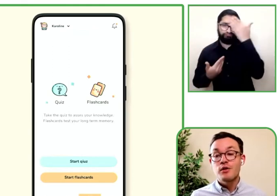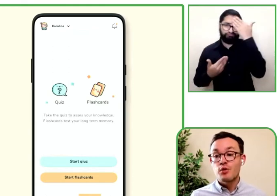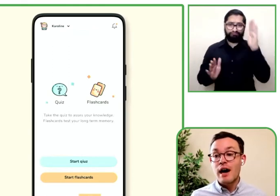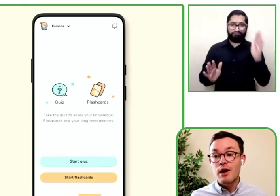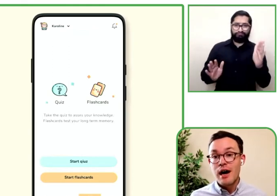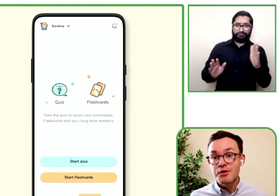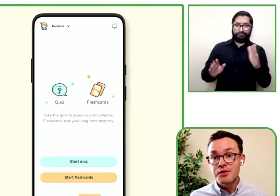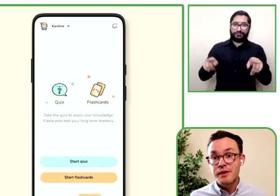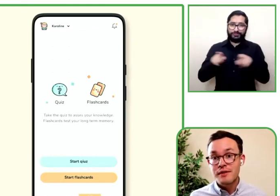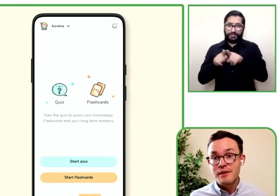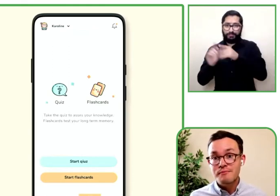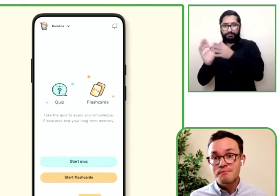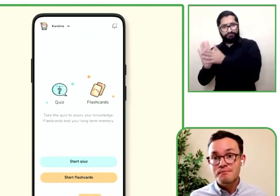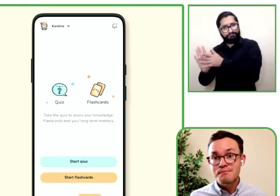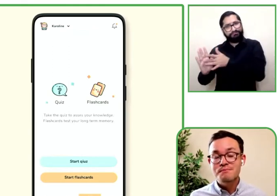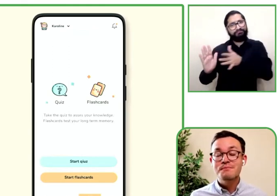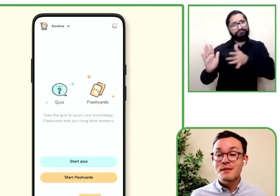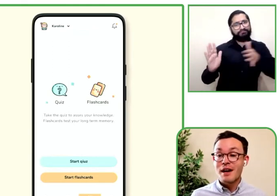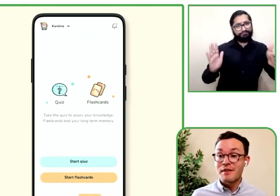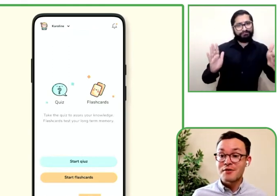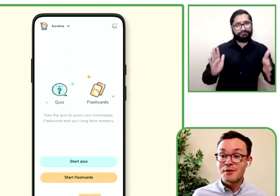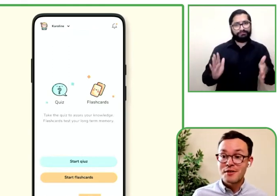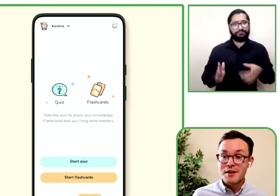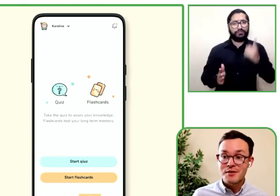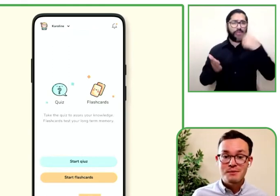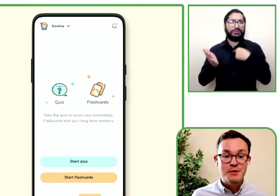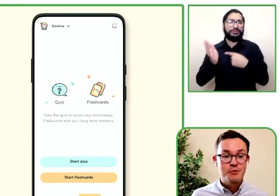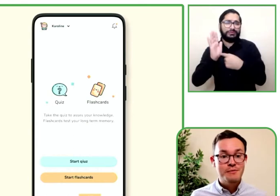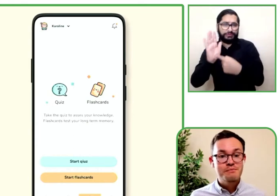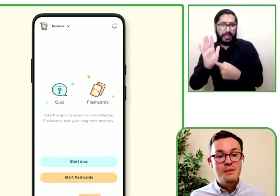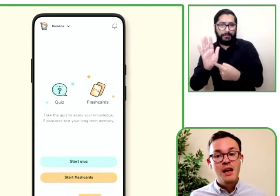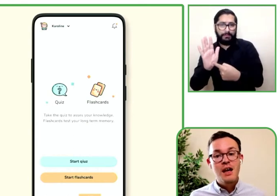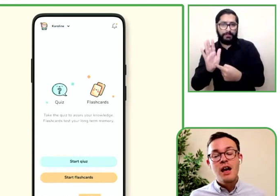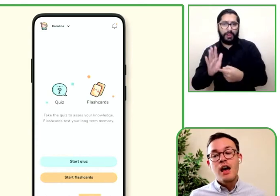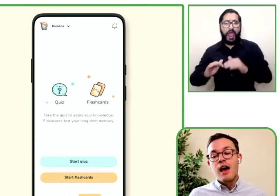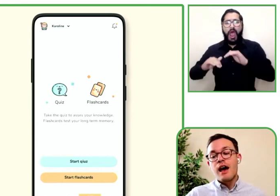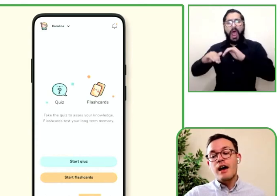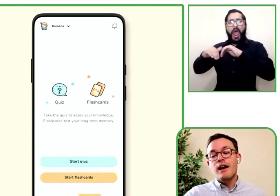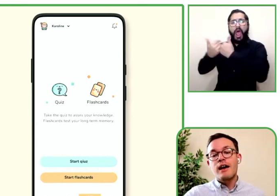And would our house fit there? And the answer is yes, it would.